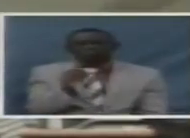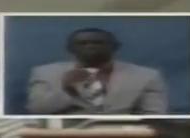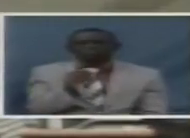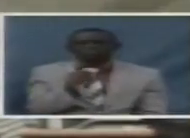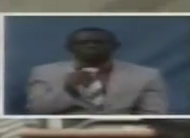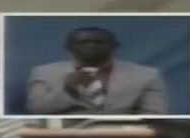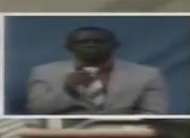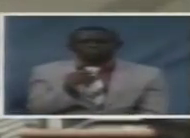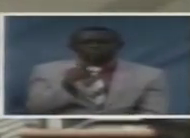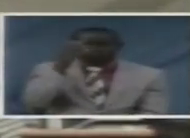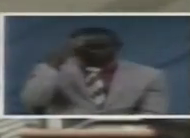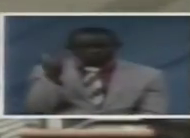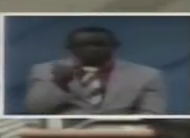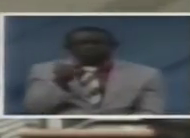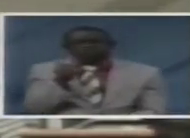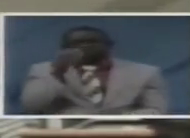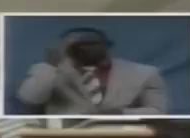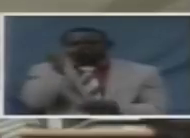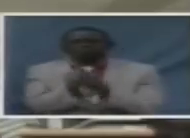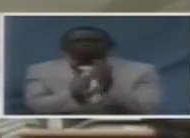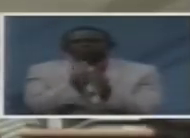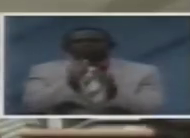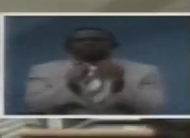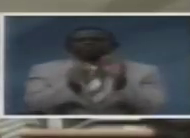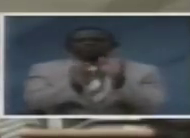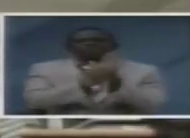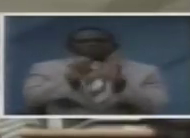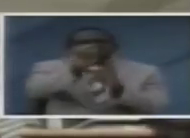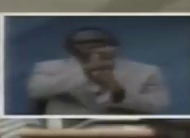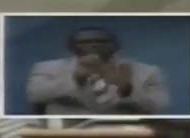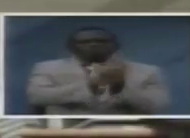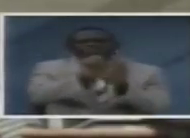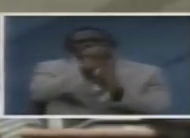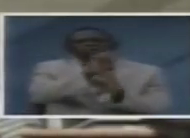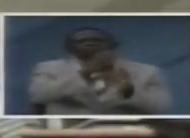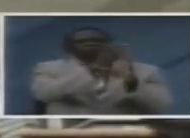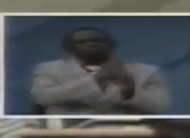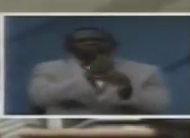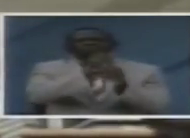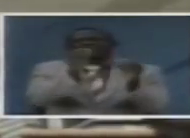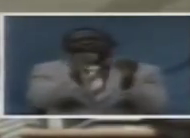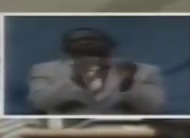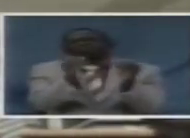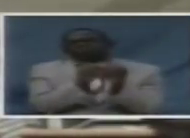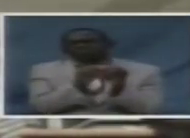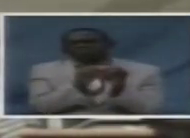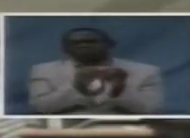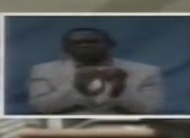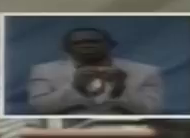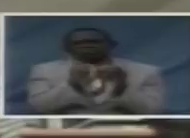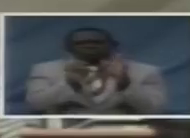driven by higher export earnings relative to imports. Total export earnings were